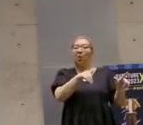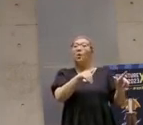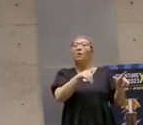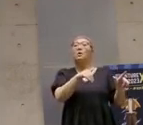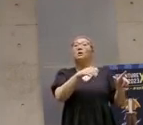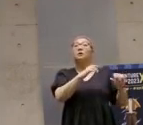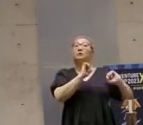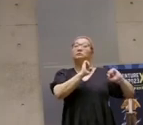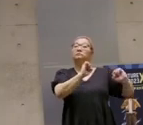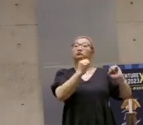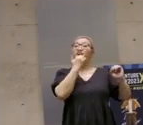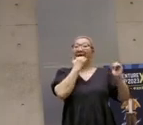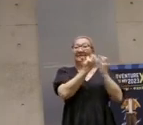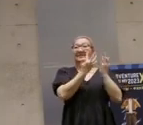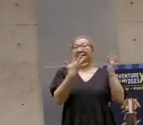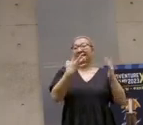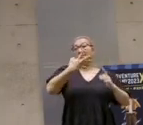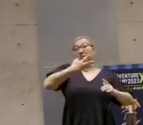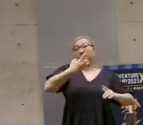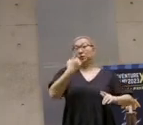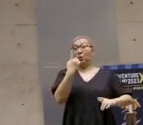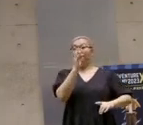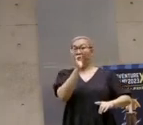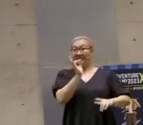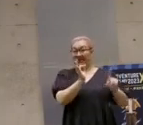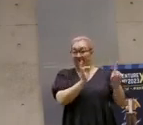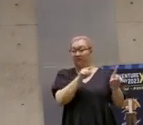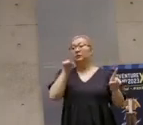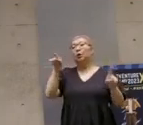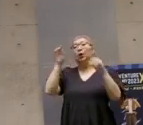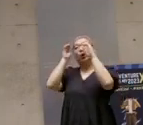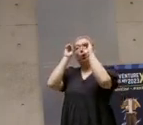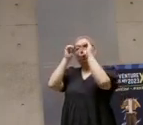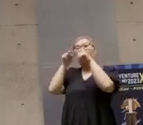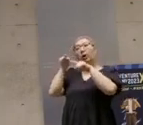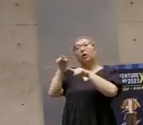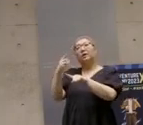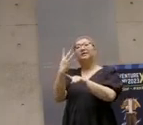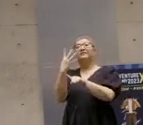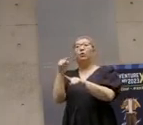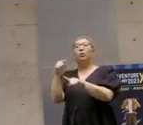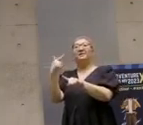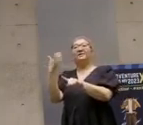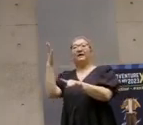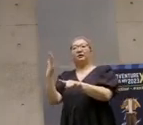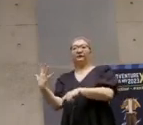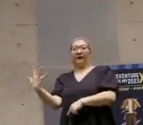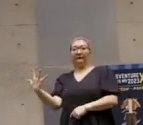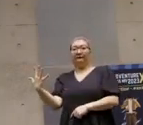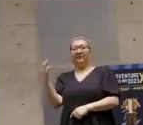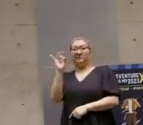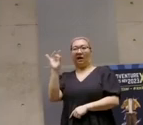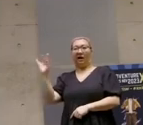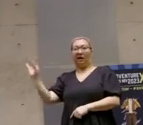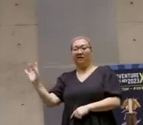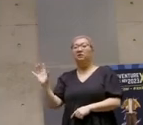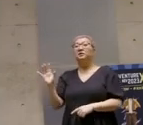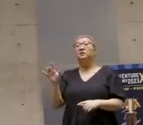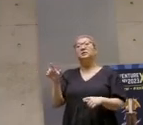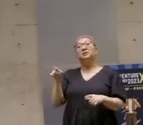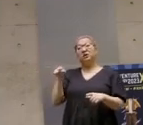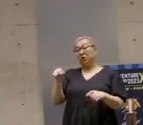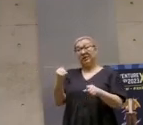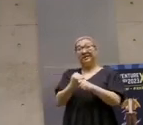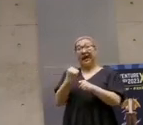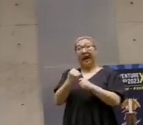91%. On the Google App Store, it's 4.7. So it kind of, it's a game that people